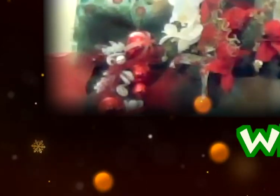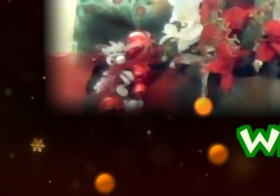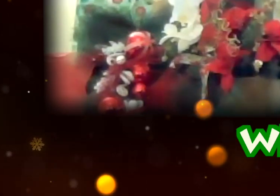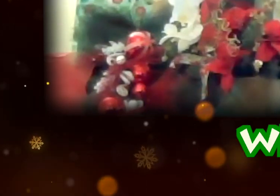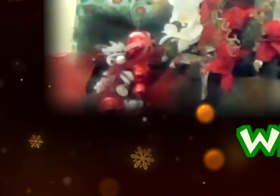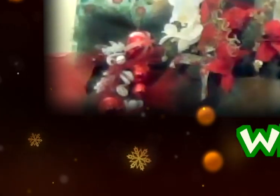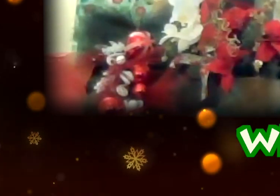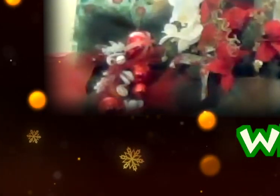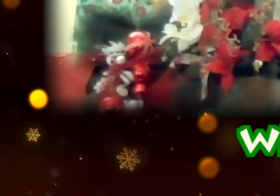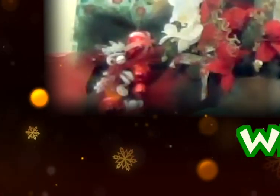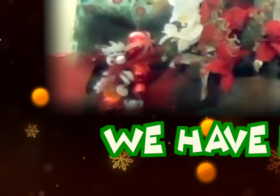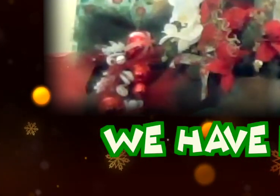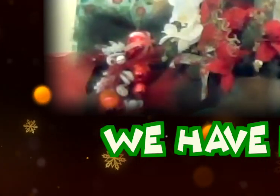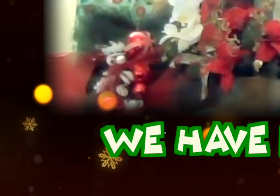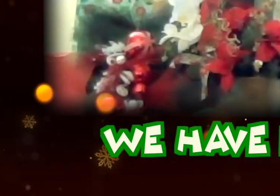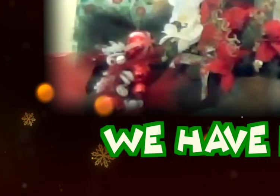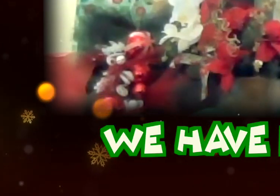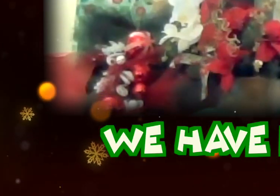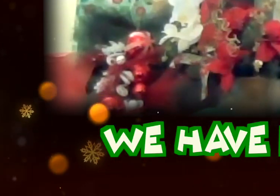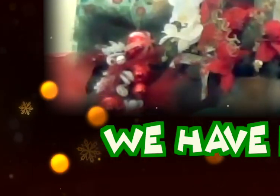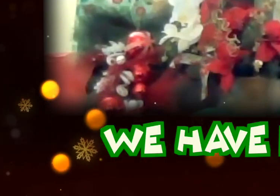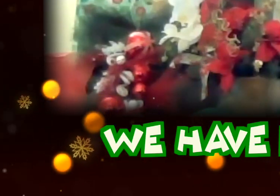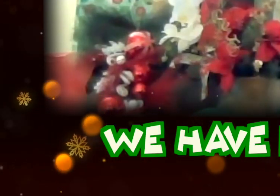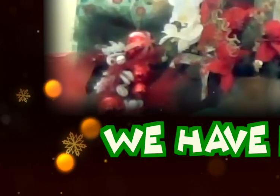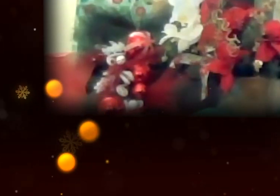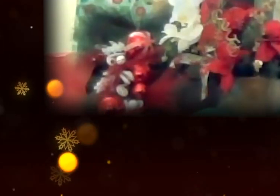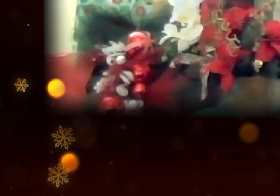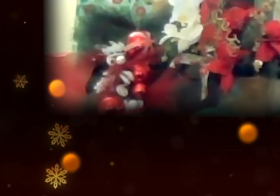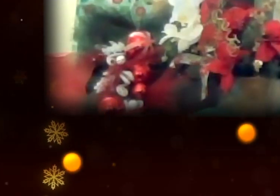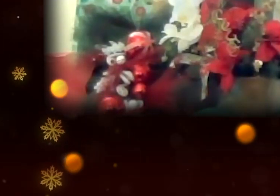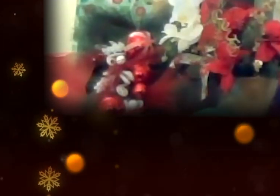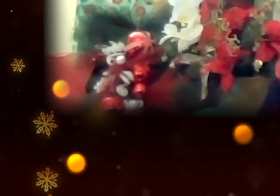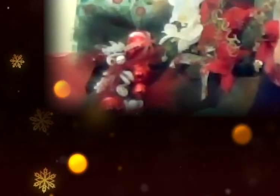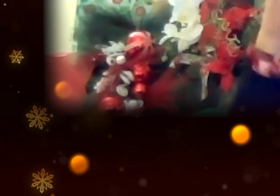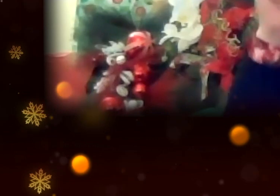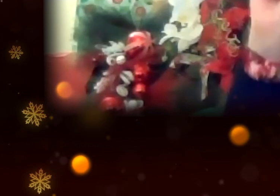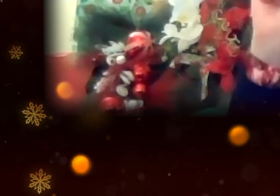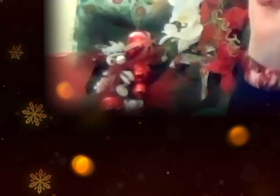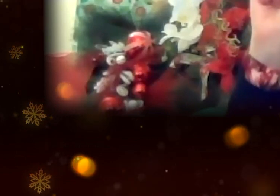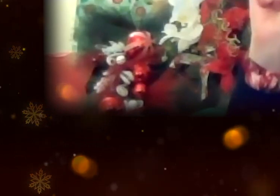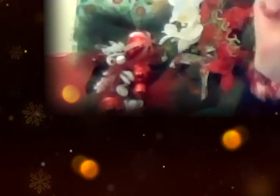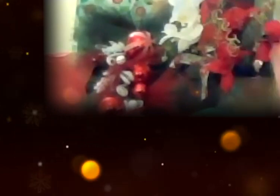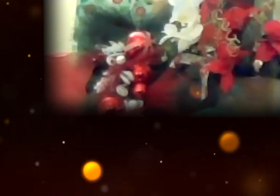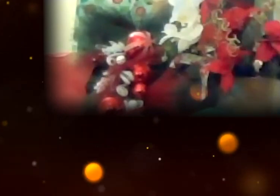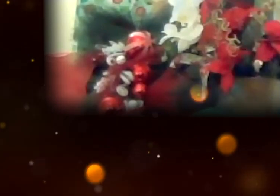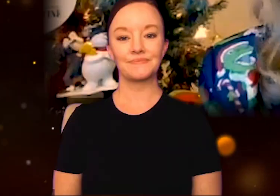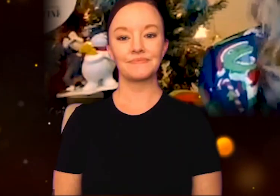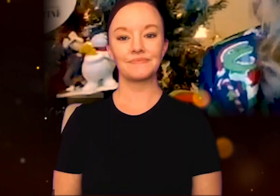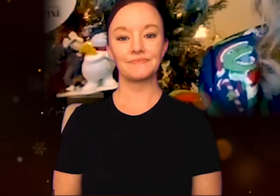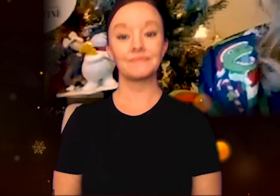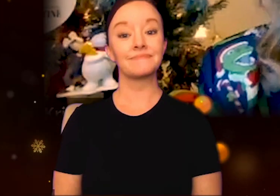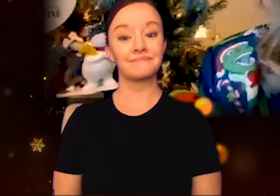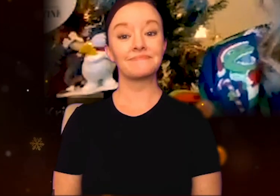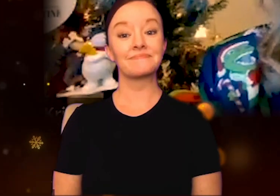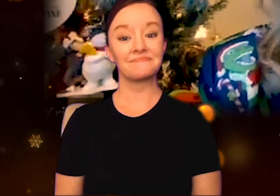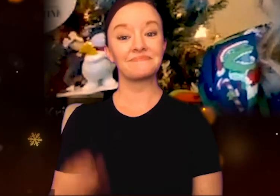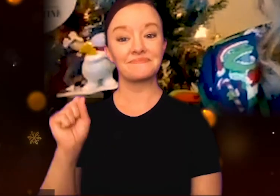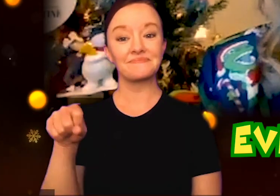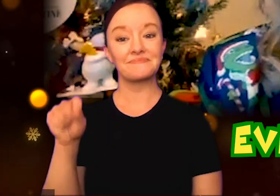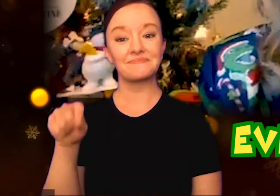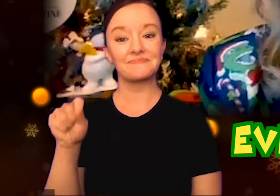resources, we can say we have been successful. Kristen Rex appears on screen with an interpreter.